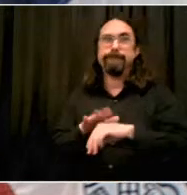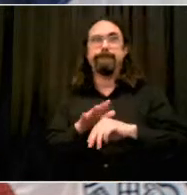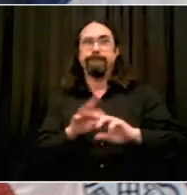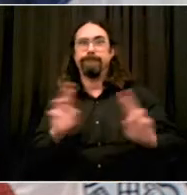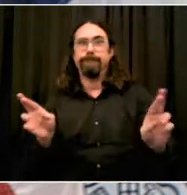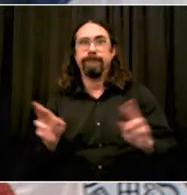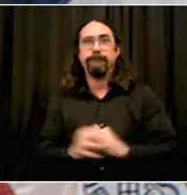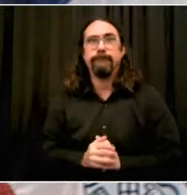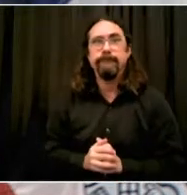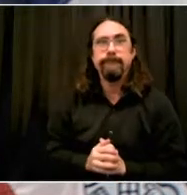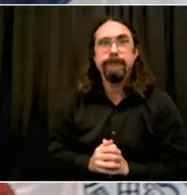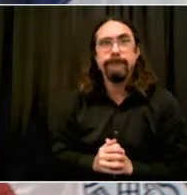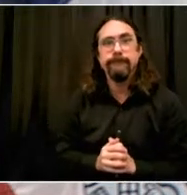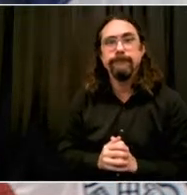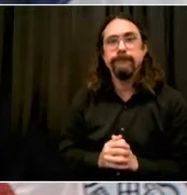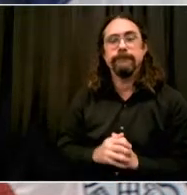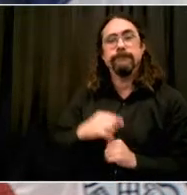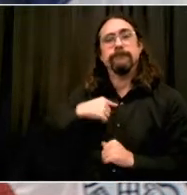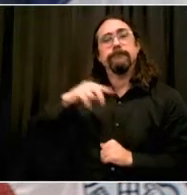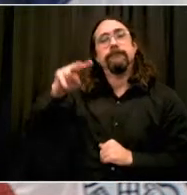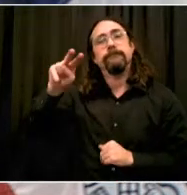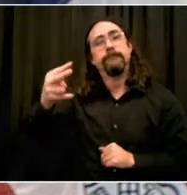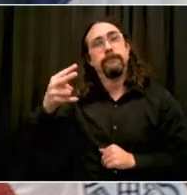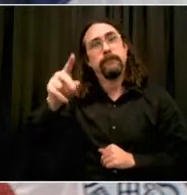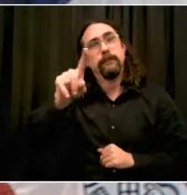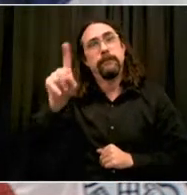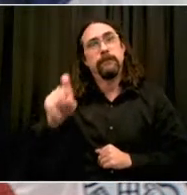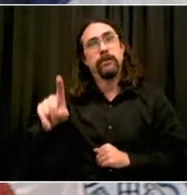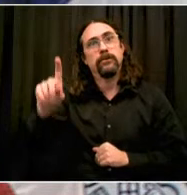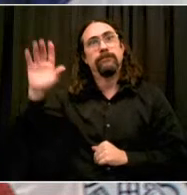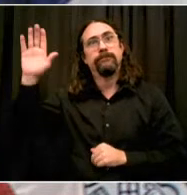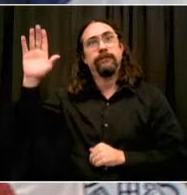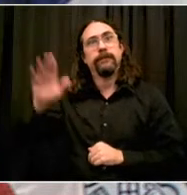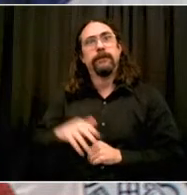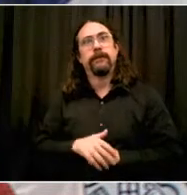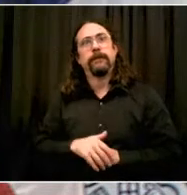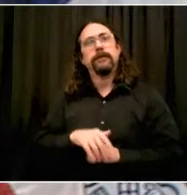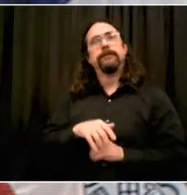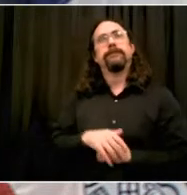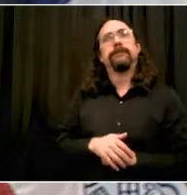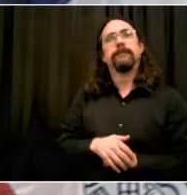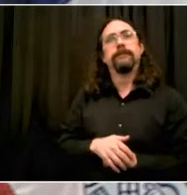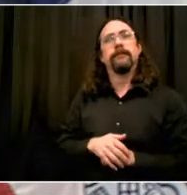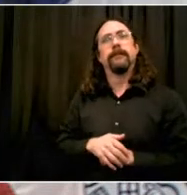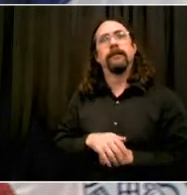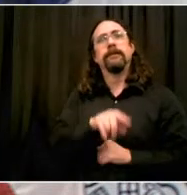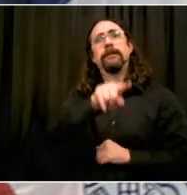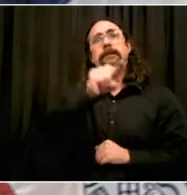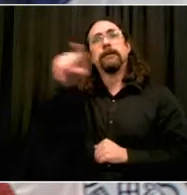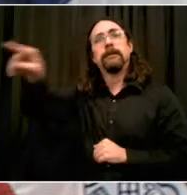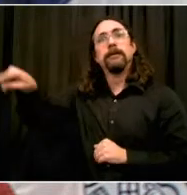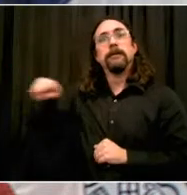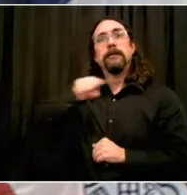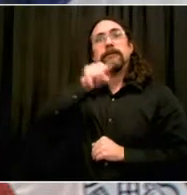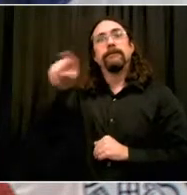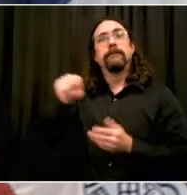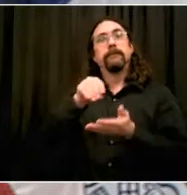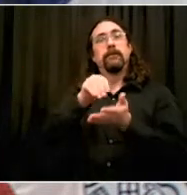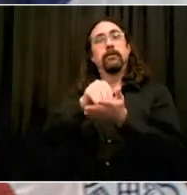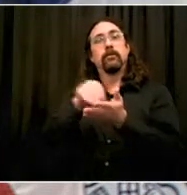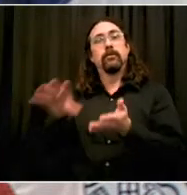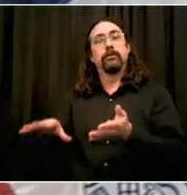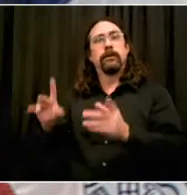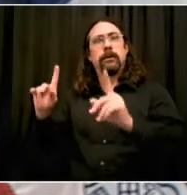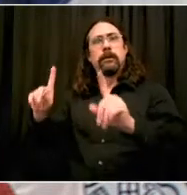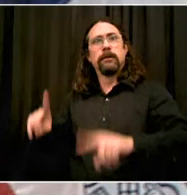well. Get tested. I'll turn to Dr. Choksi, who is a dad and happens to be married to an